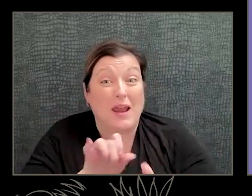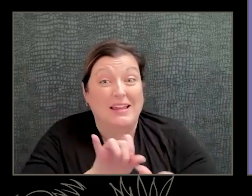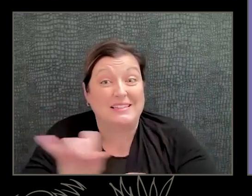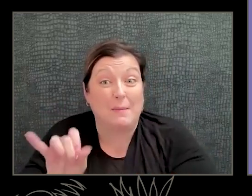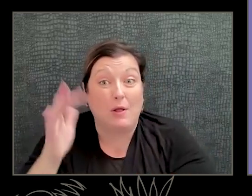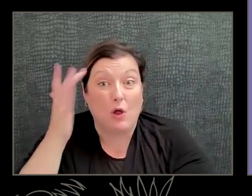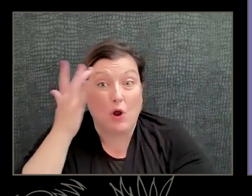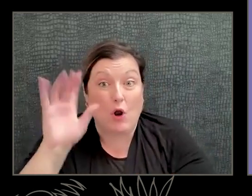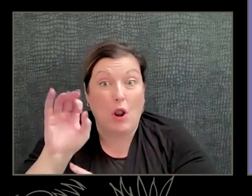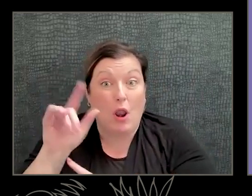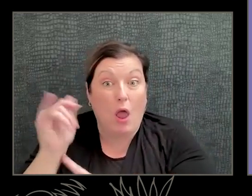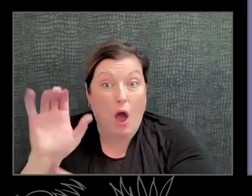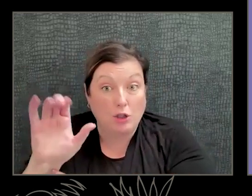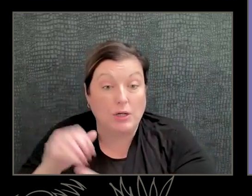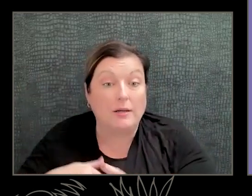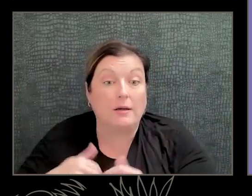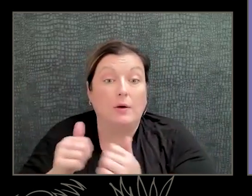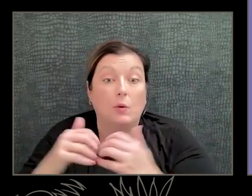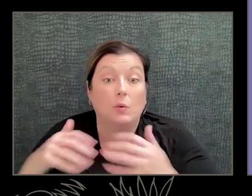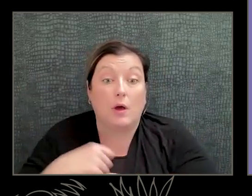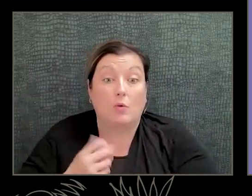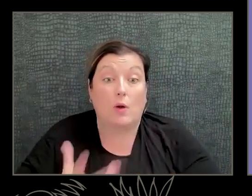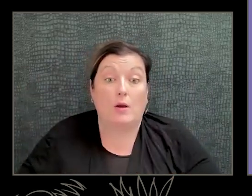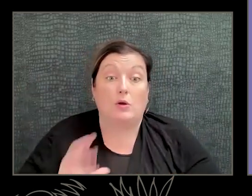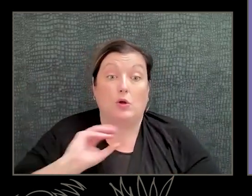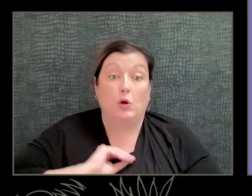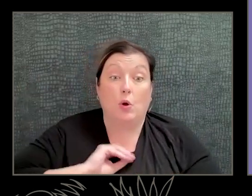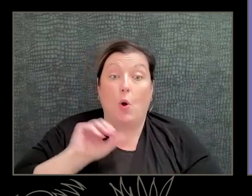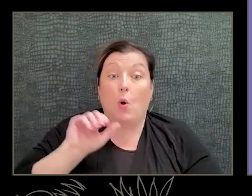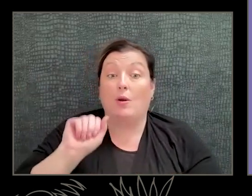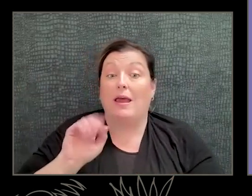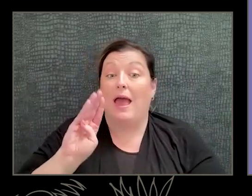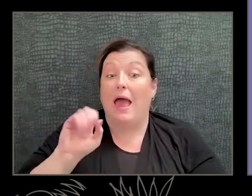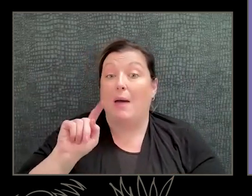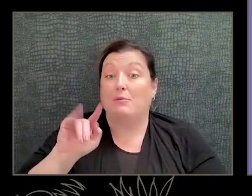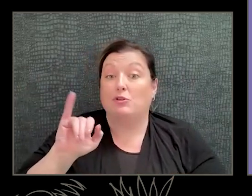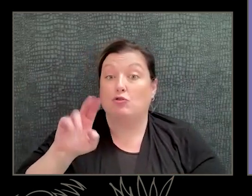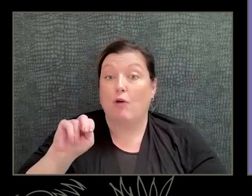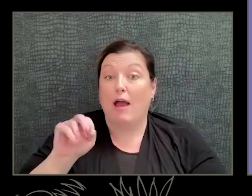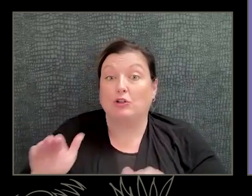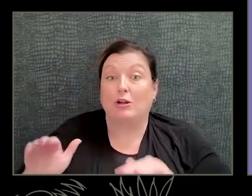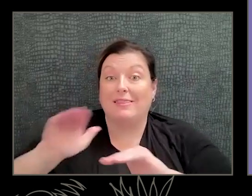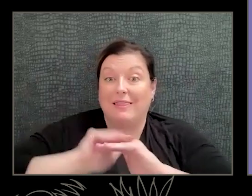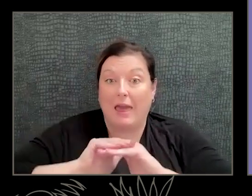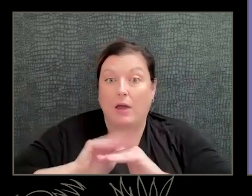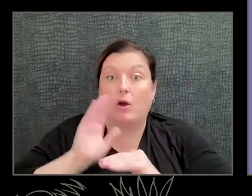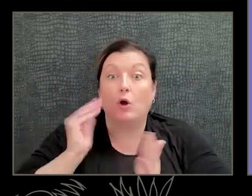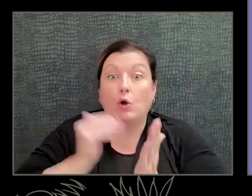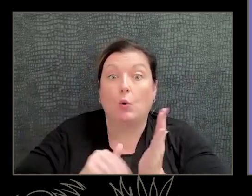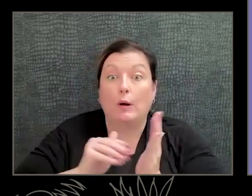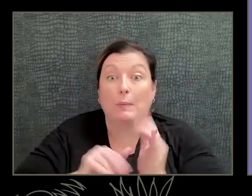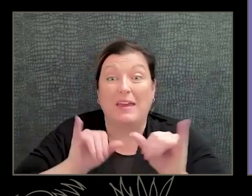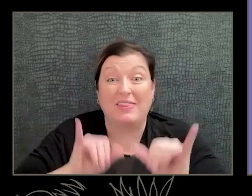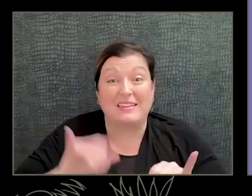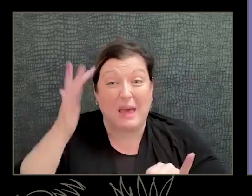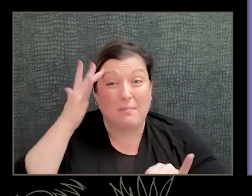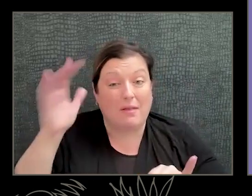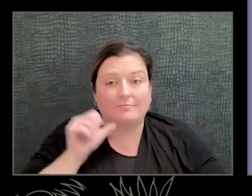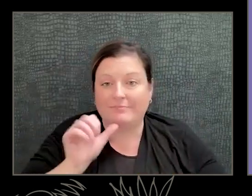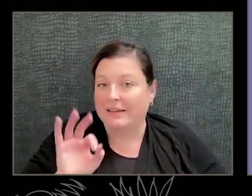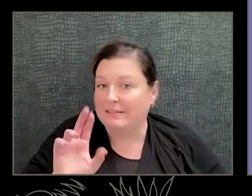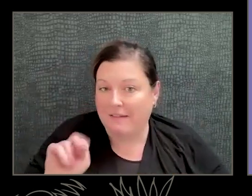different components, and without creating your own abstraction layer, you're gonna find that you're just repeating that same logic, which is never fun. The other thing